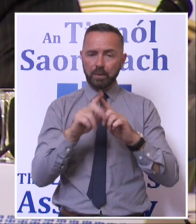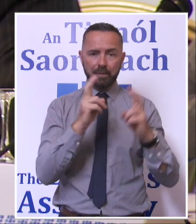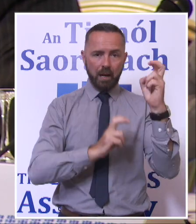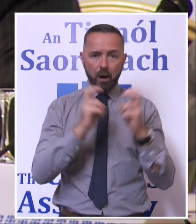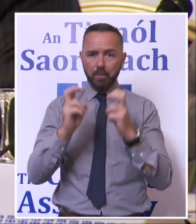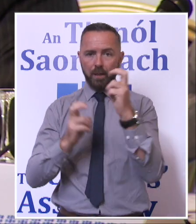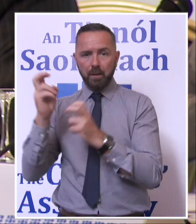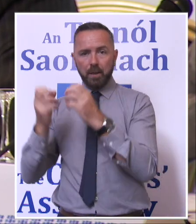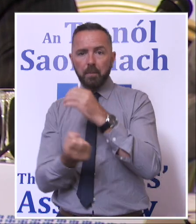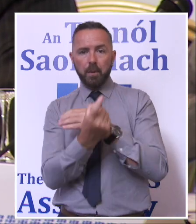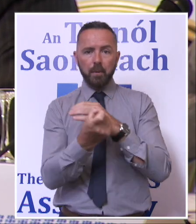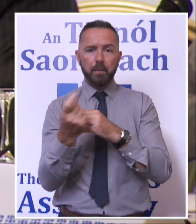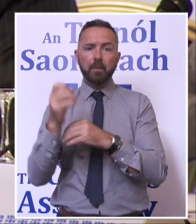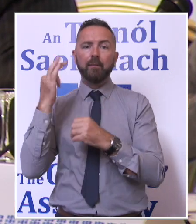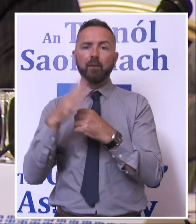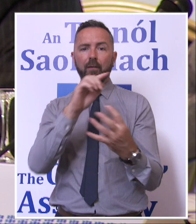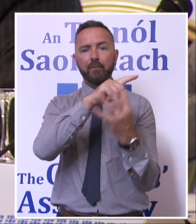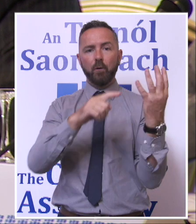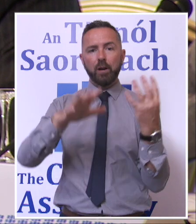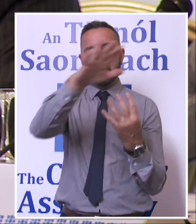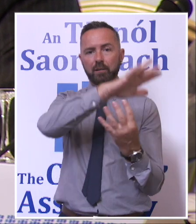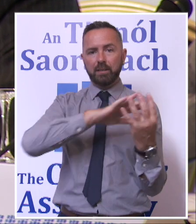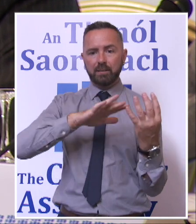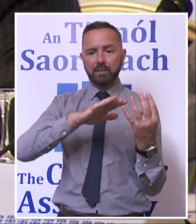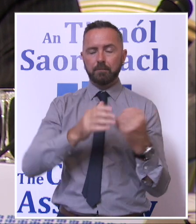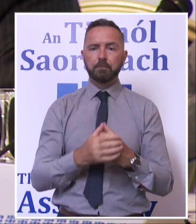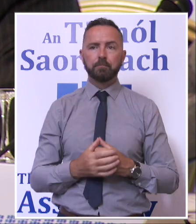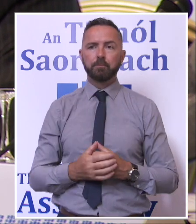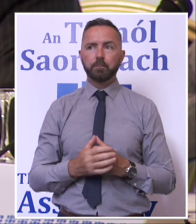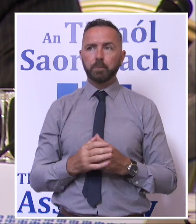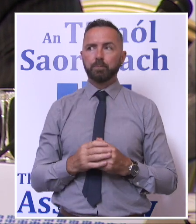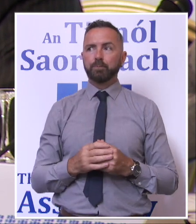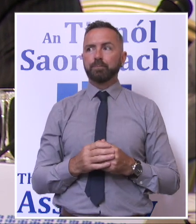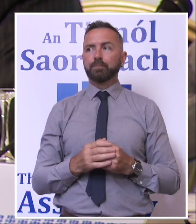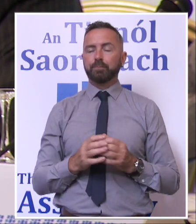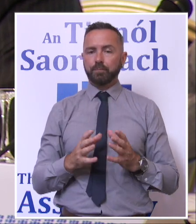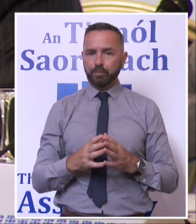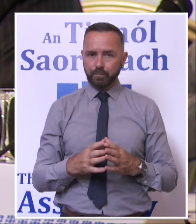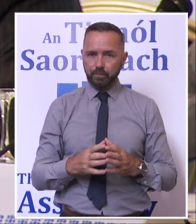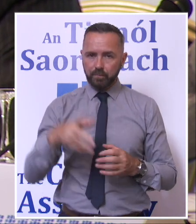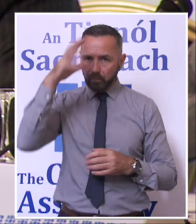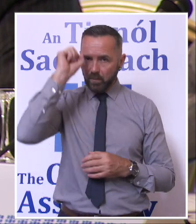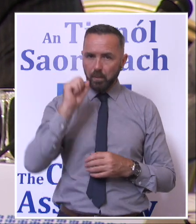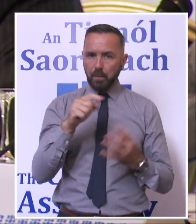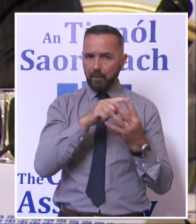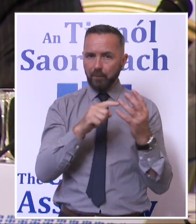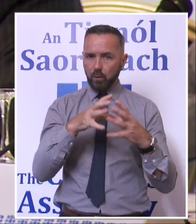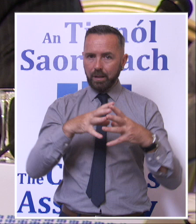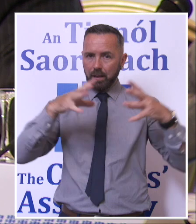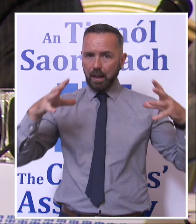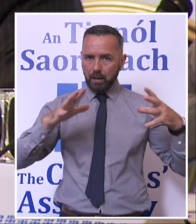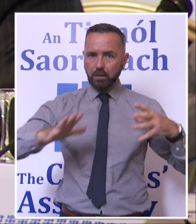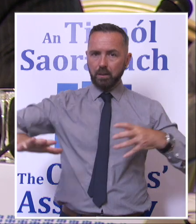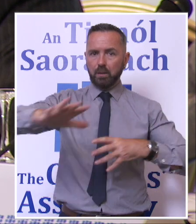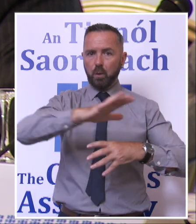I suppose the key result, that just to bear in mind, is that we have the creation of the 4 of the largest local